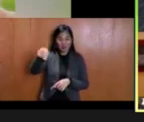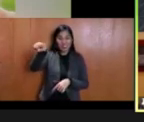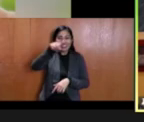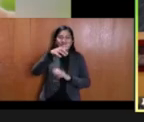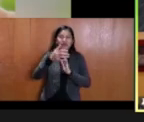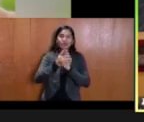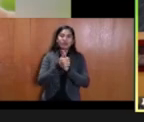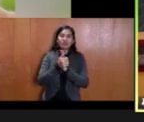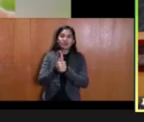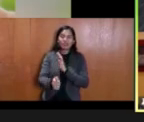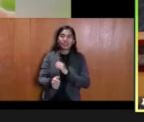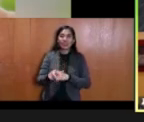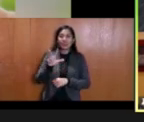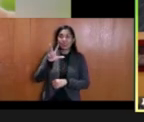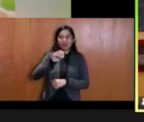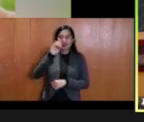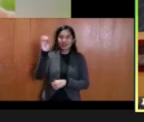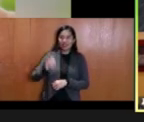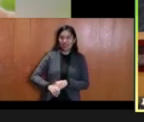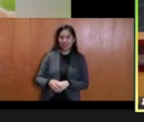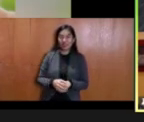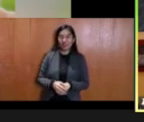we're 30% of the way. 20.